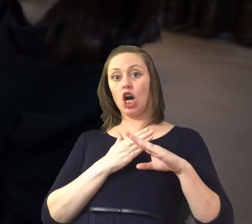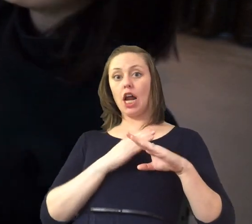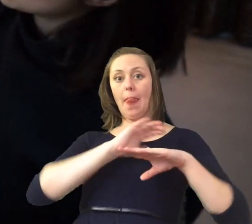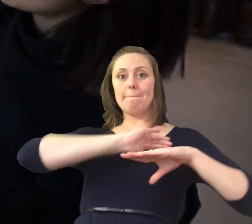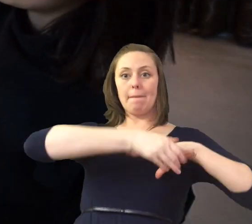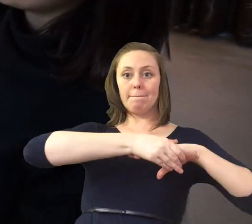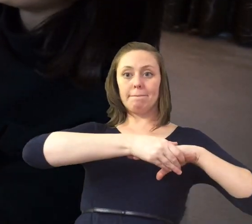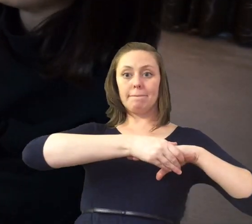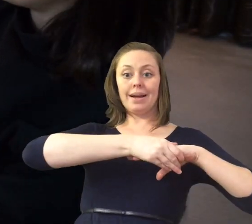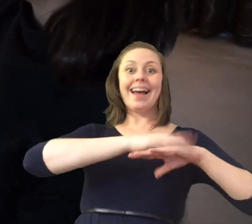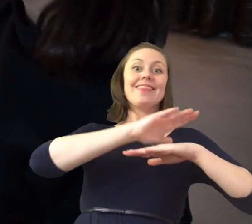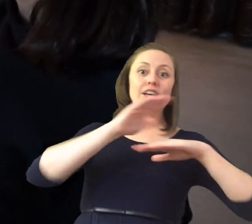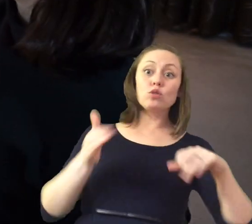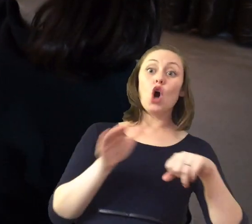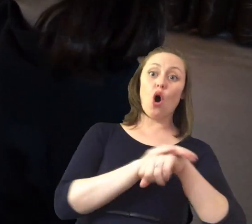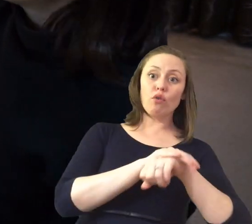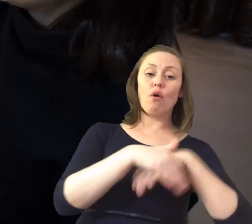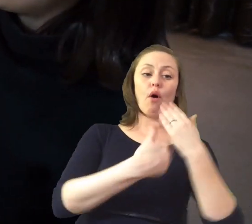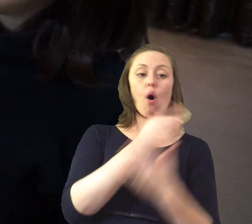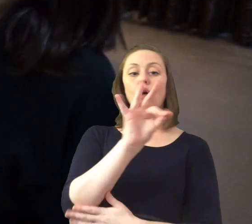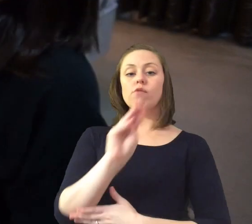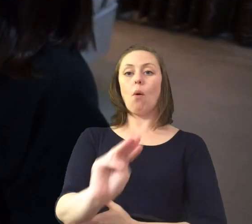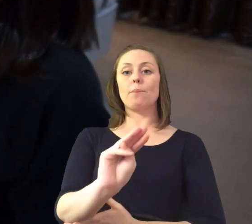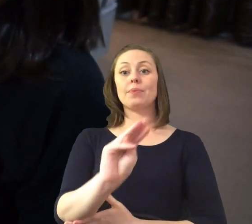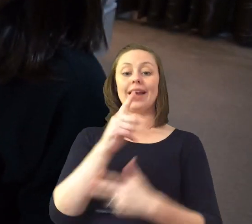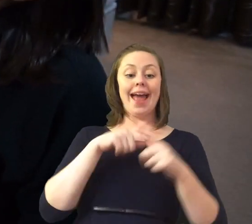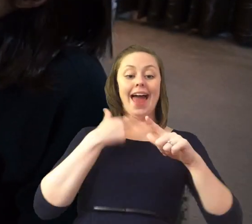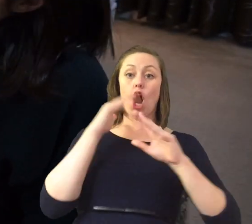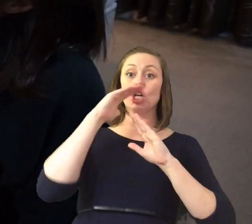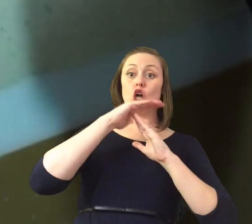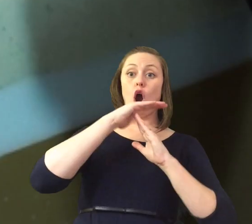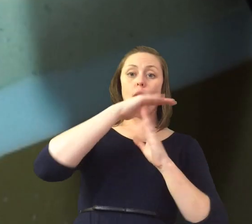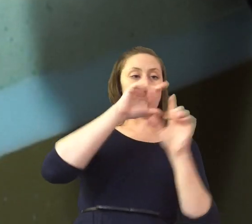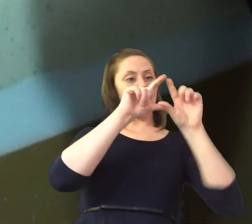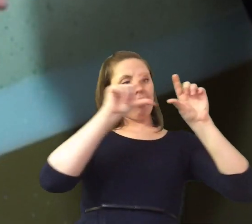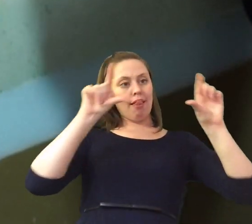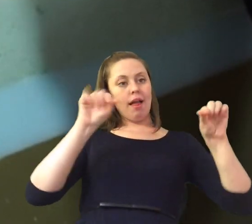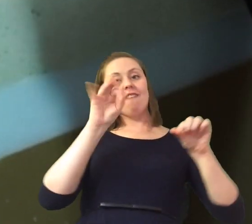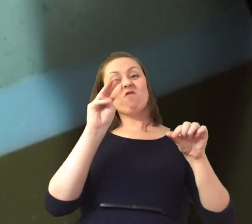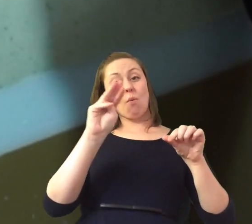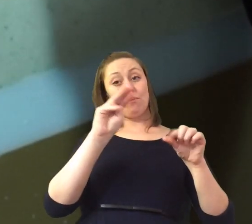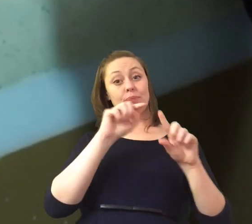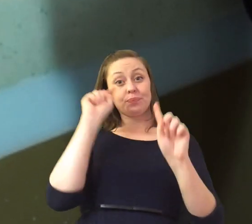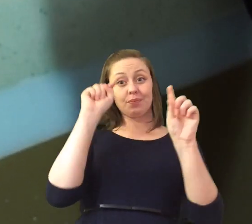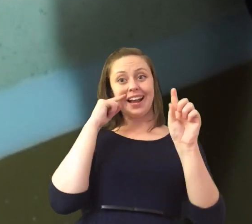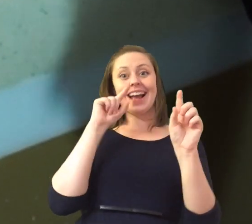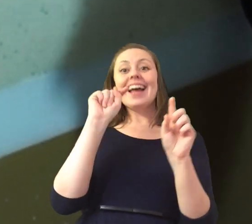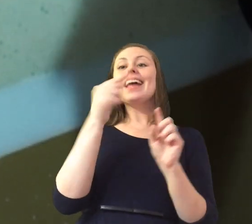cap, which goes over all of this foam. And then our top layer of foam